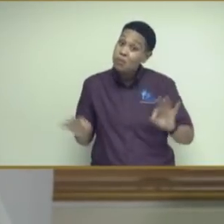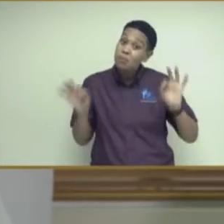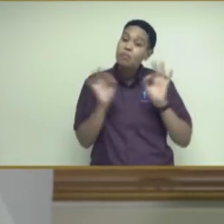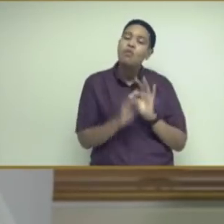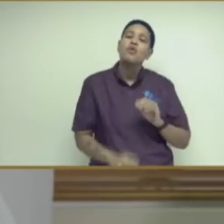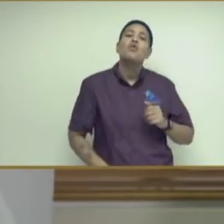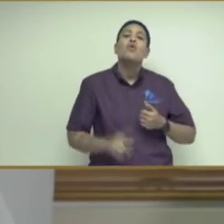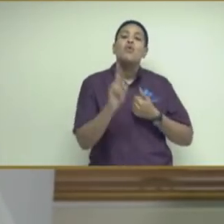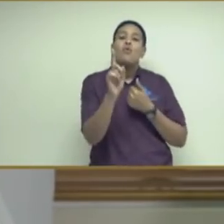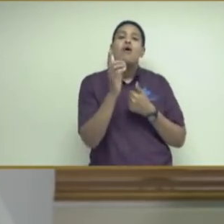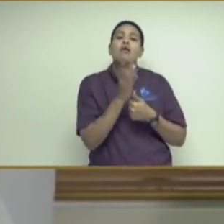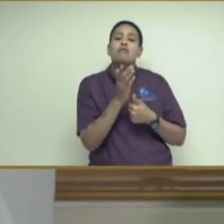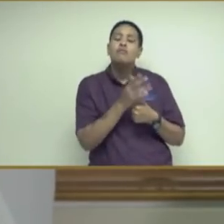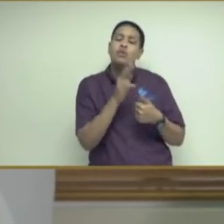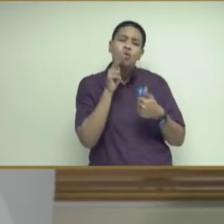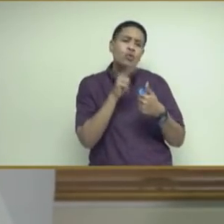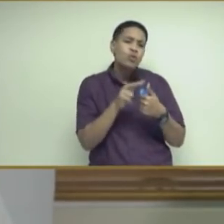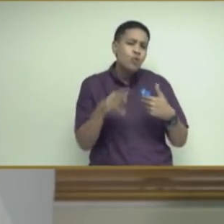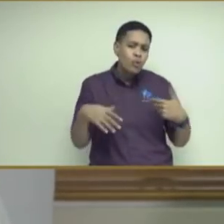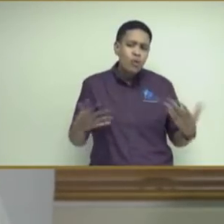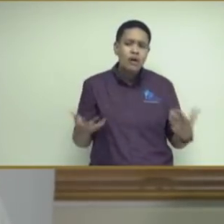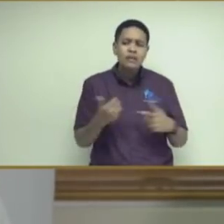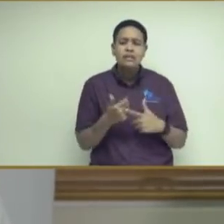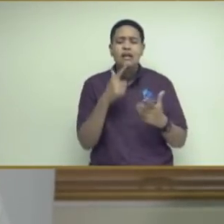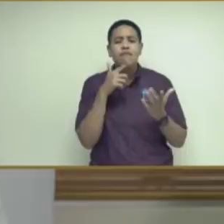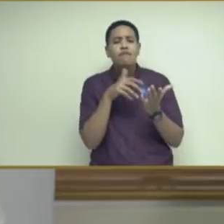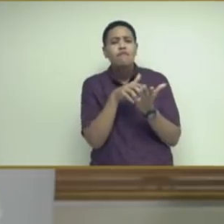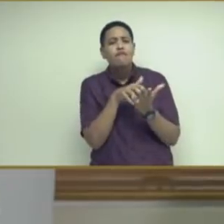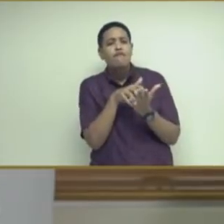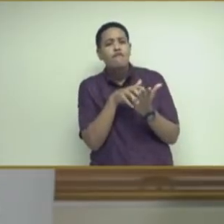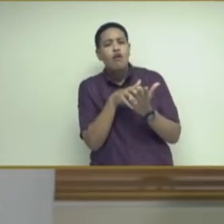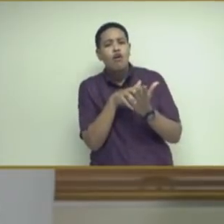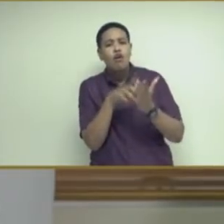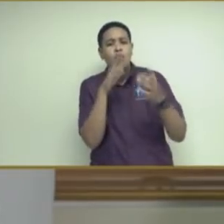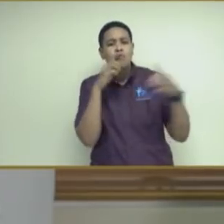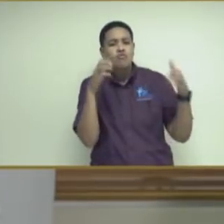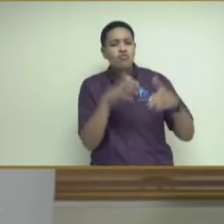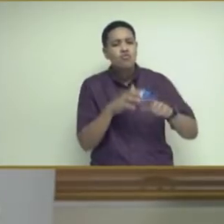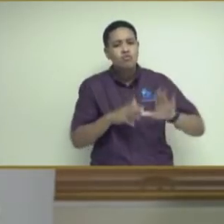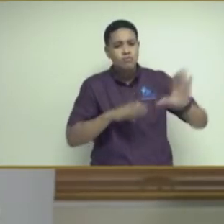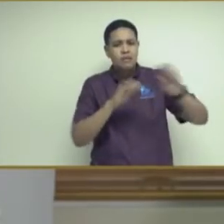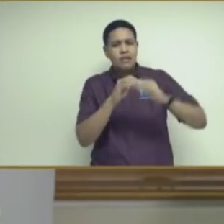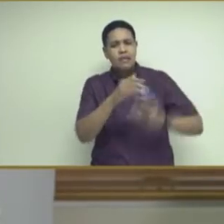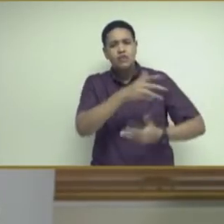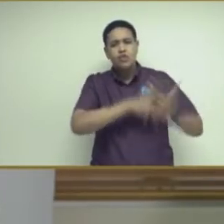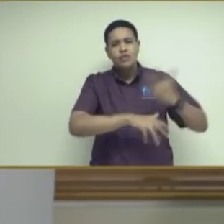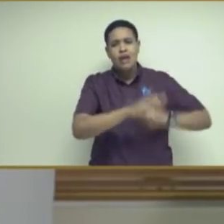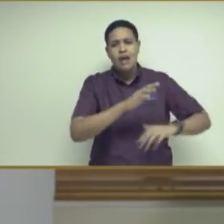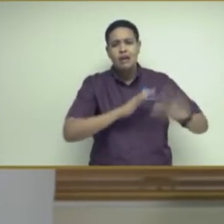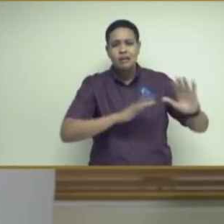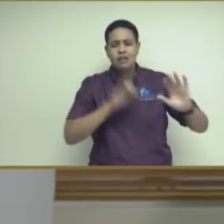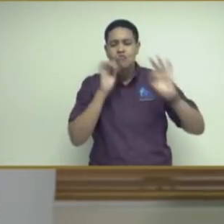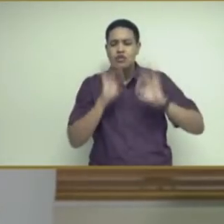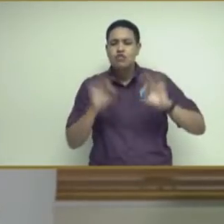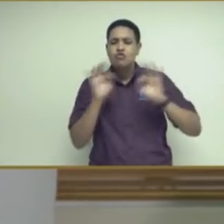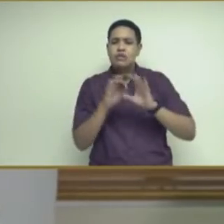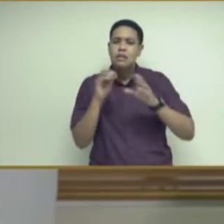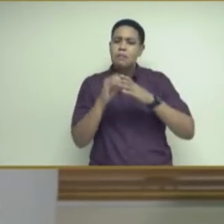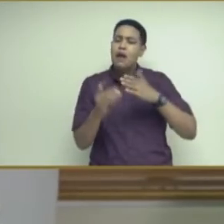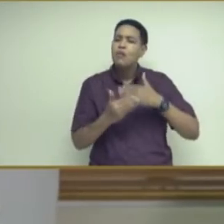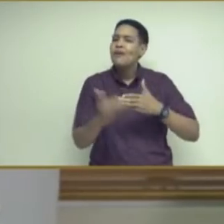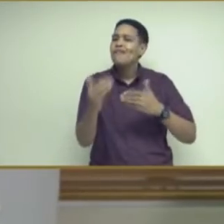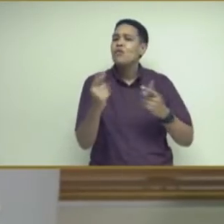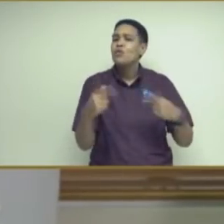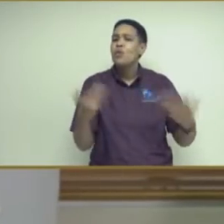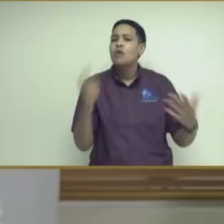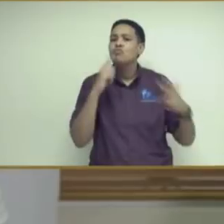One, looking at the vulnerable groups within the society. A critical part of the way forward is